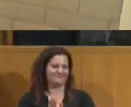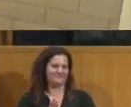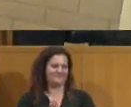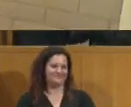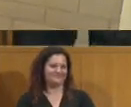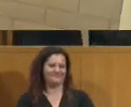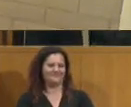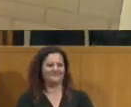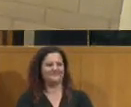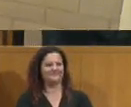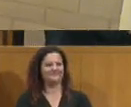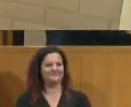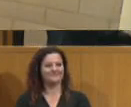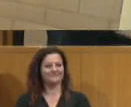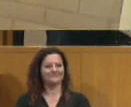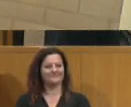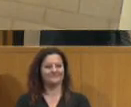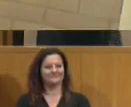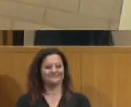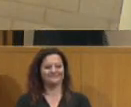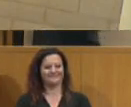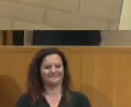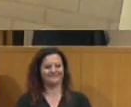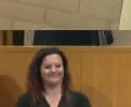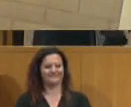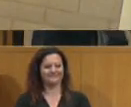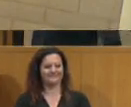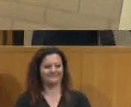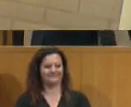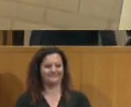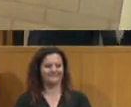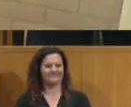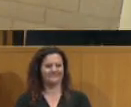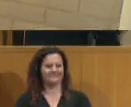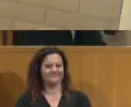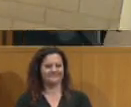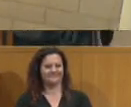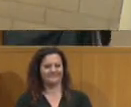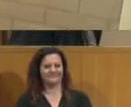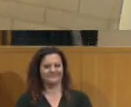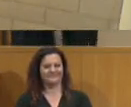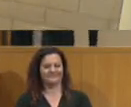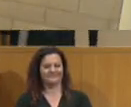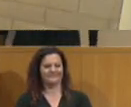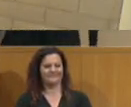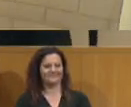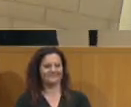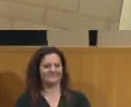Not inconsistent with the Constitution of the United States.